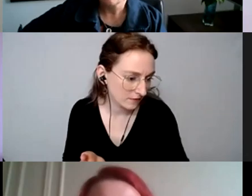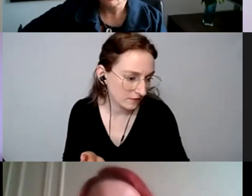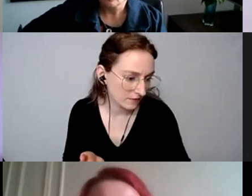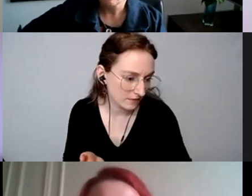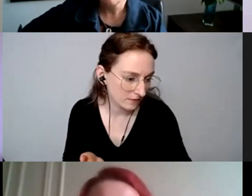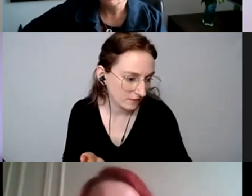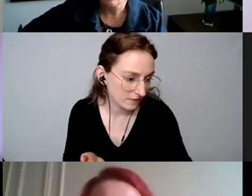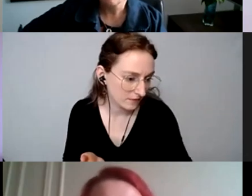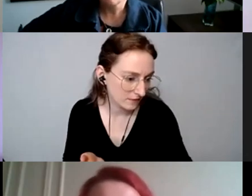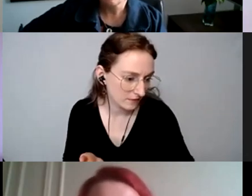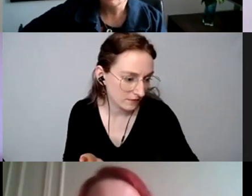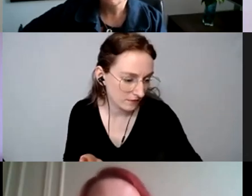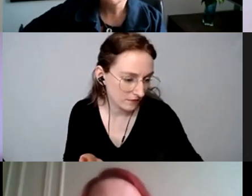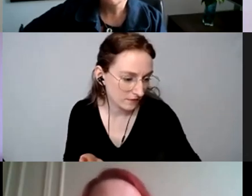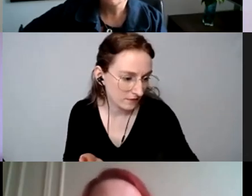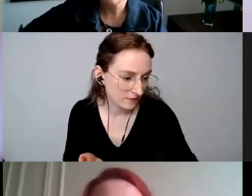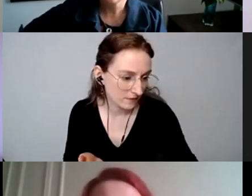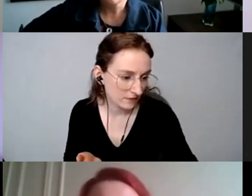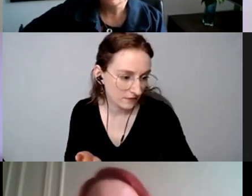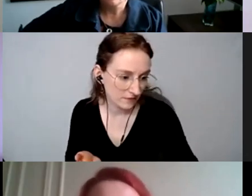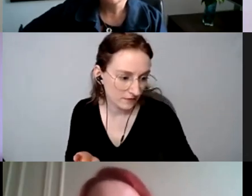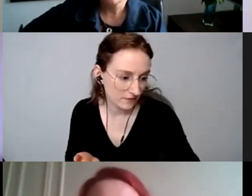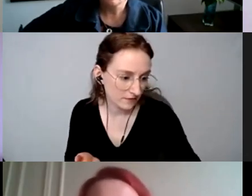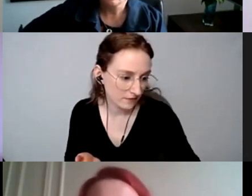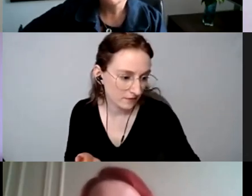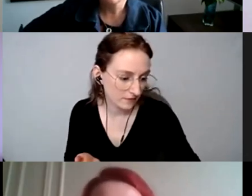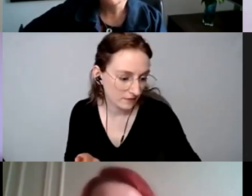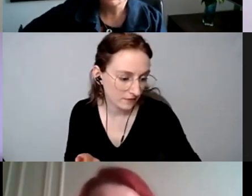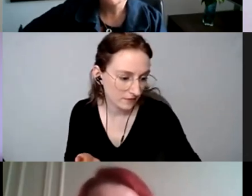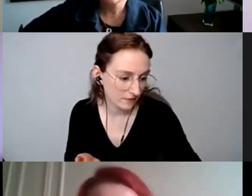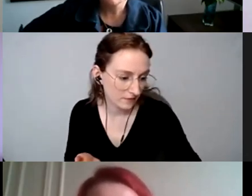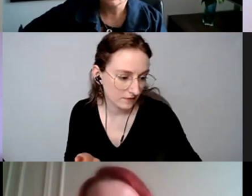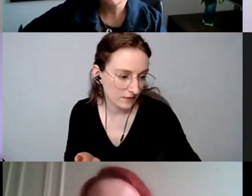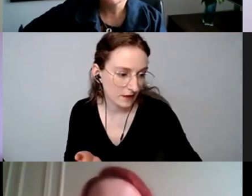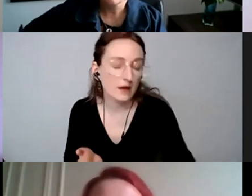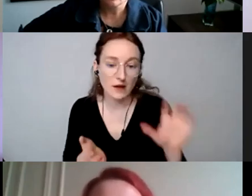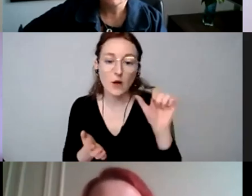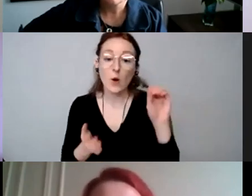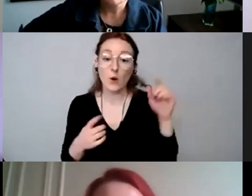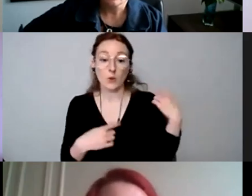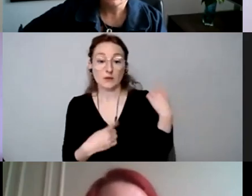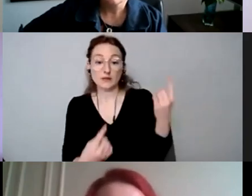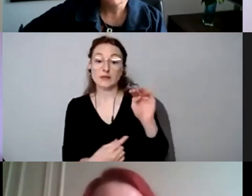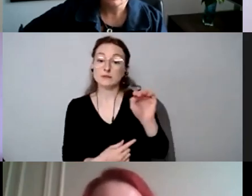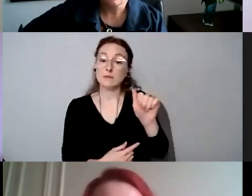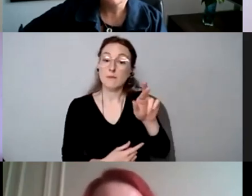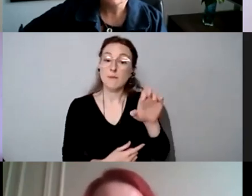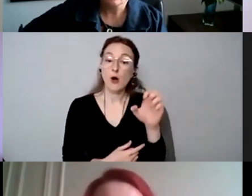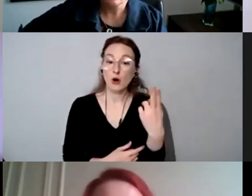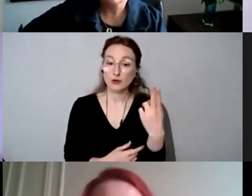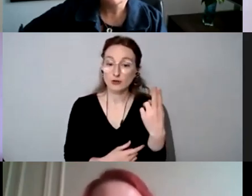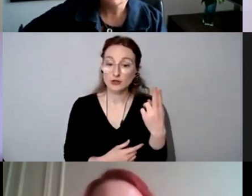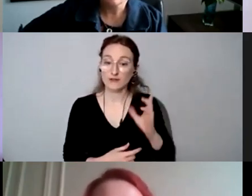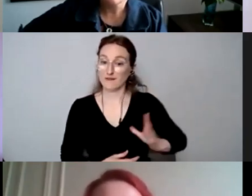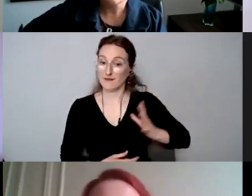And now, since March, the official trial has started. So it's kind of